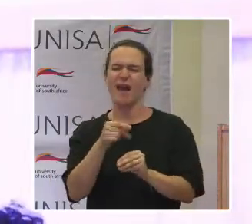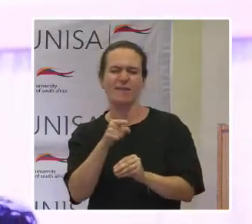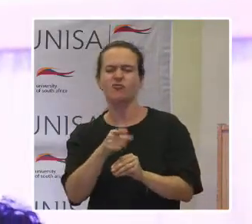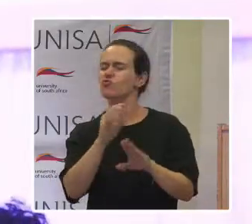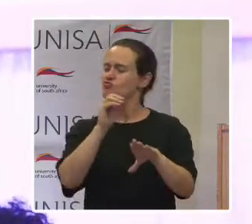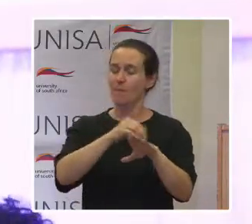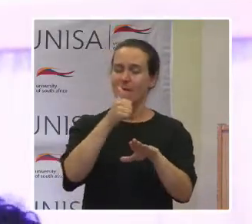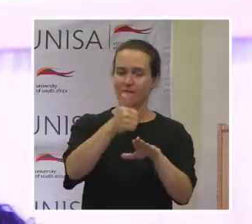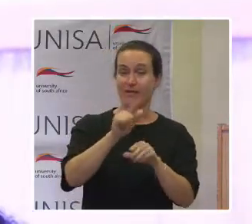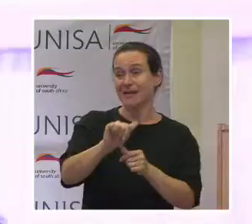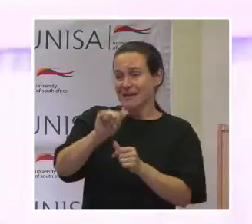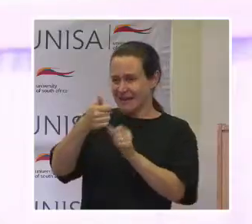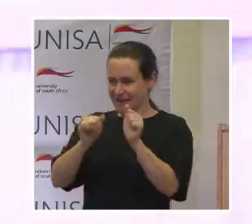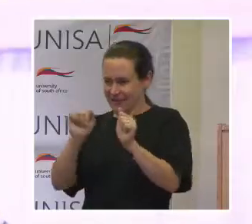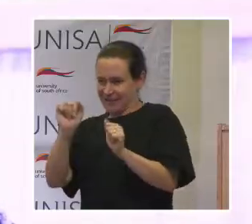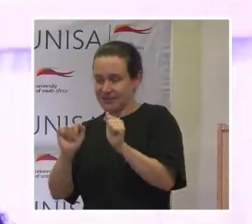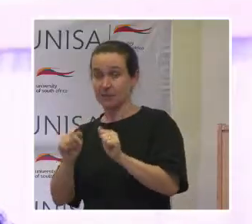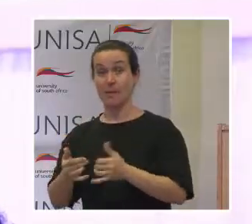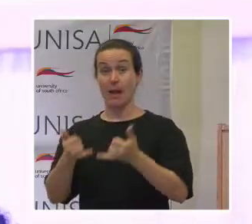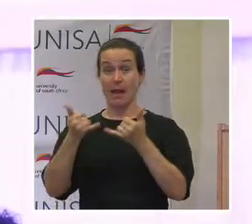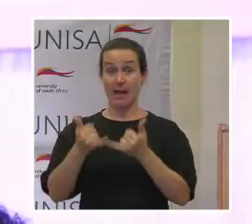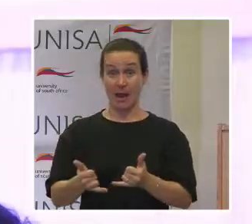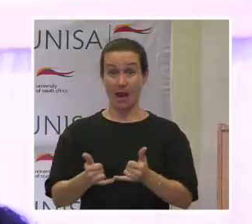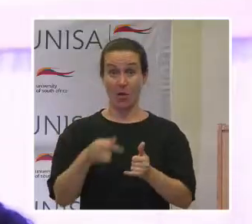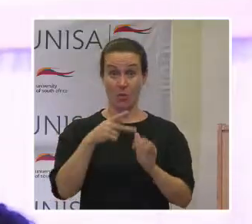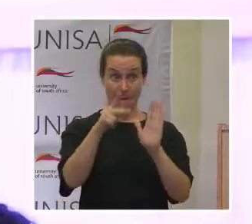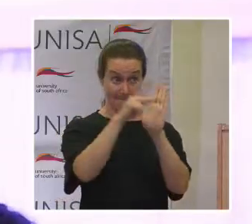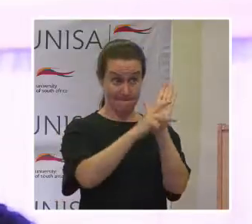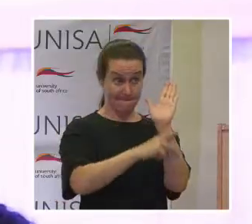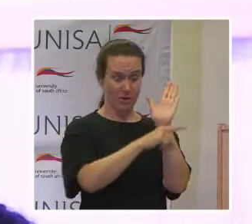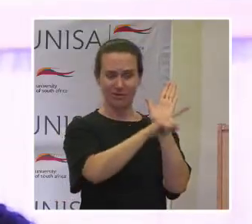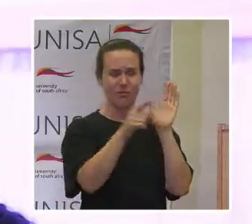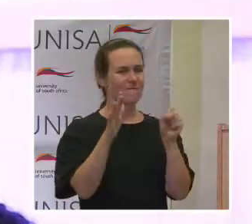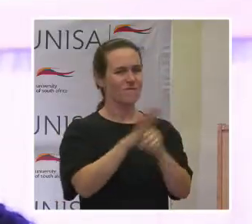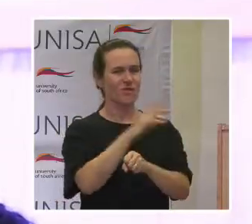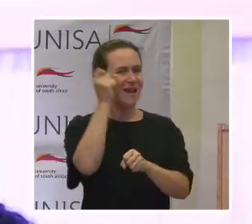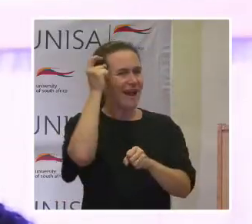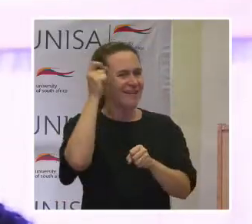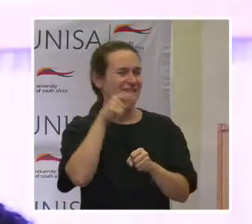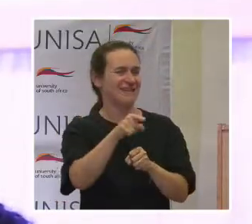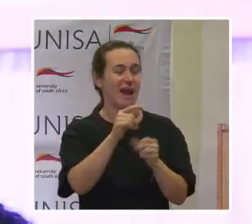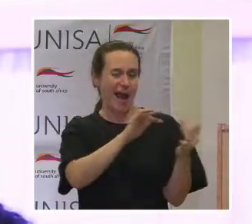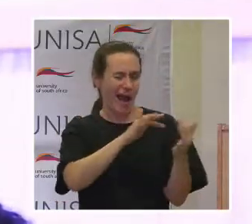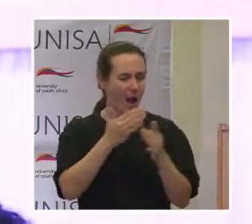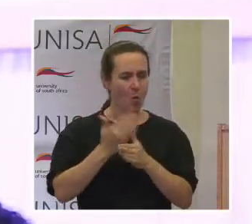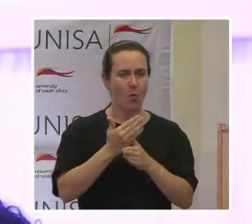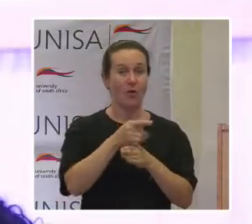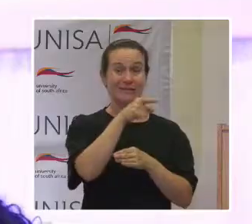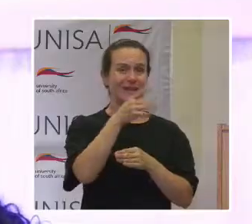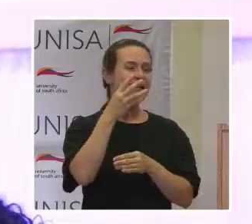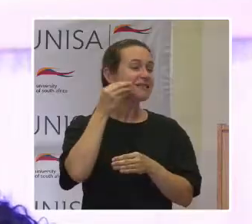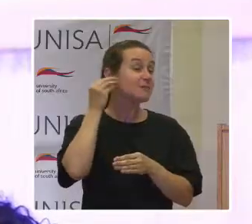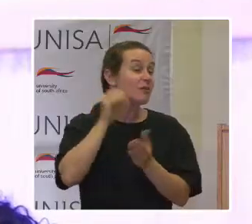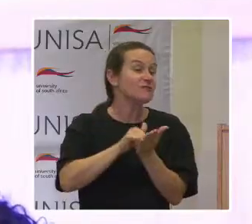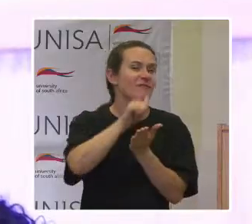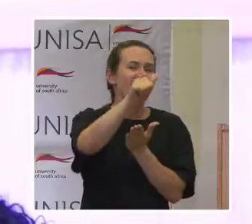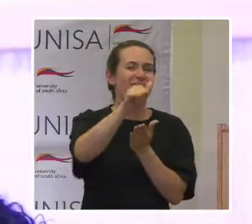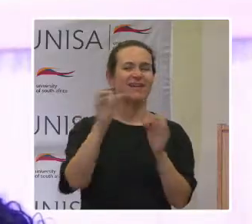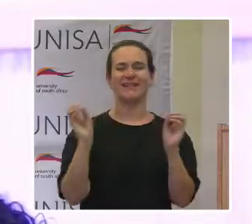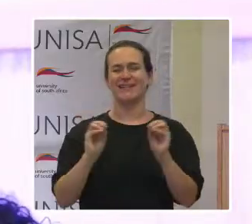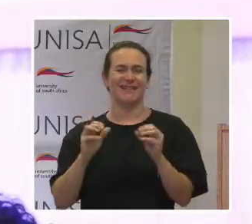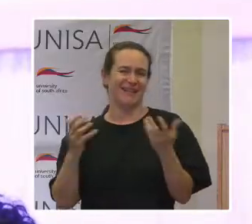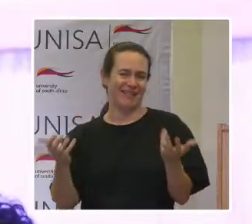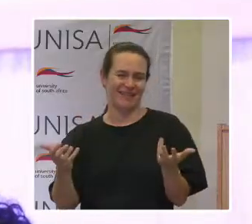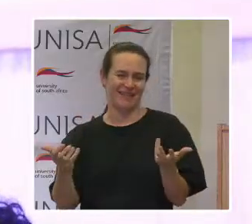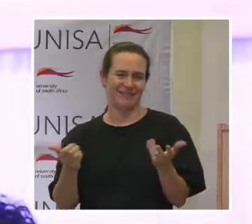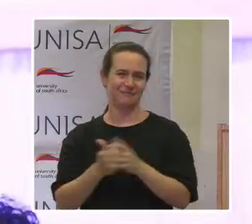problem. But now there are policymakers who do not understand, who do not have experience, practical experience on the